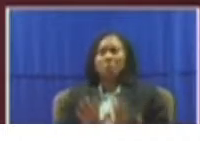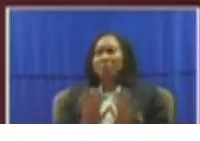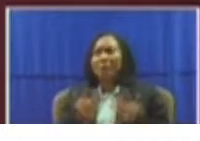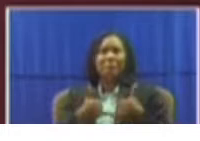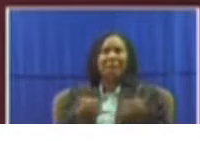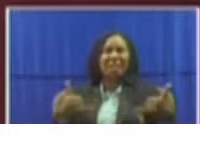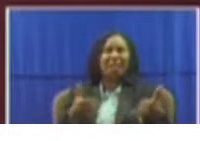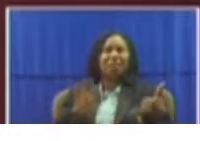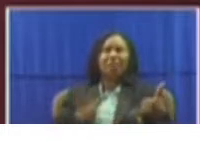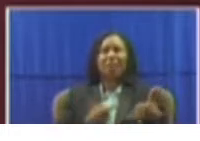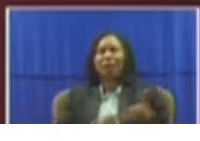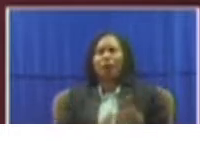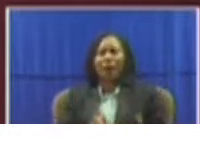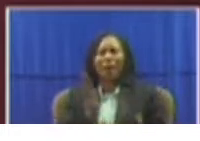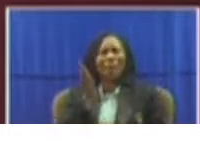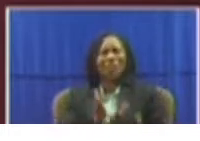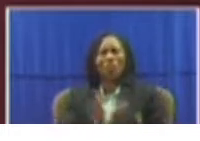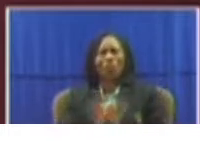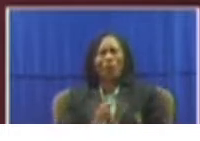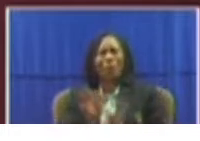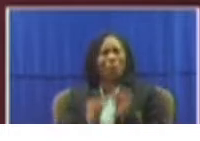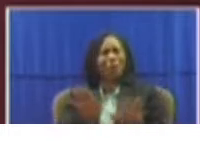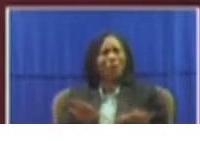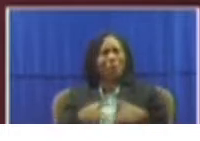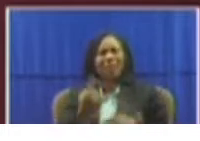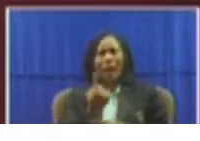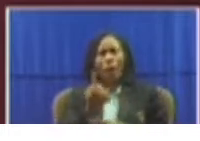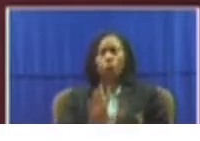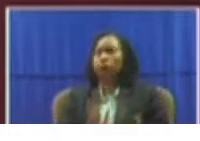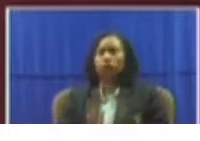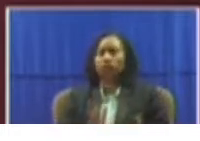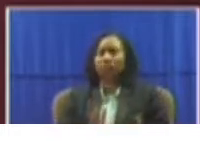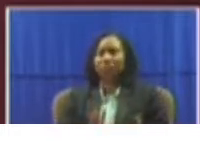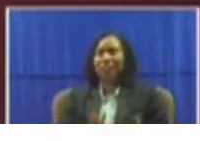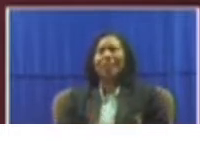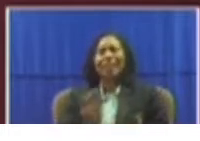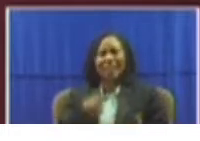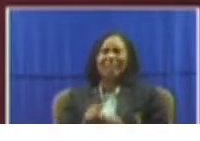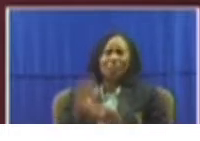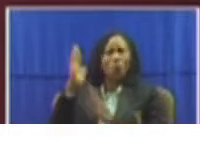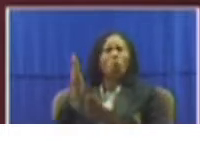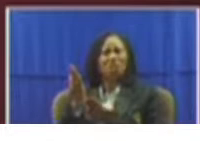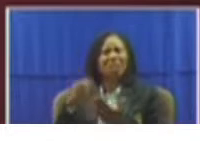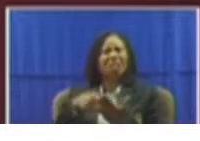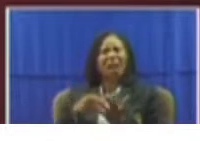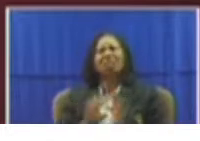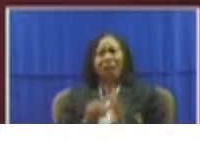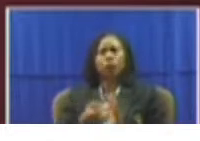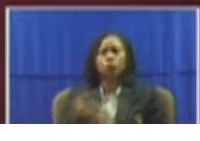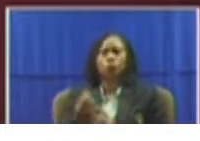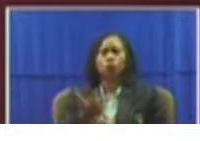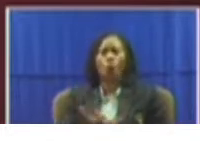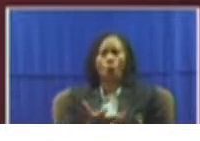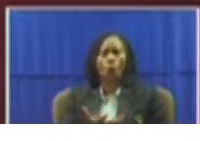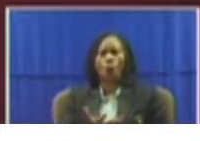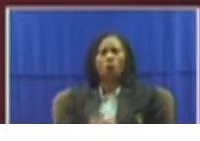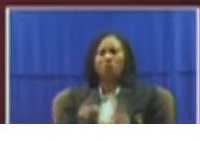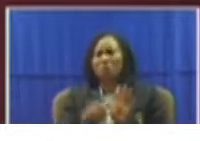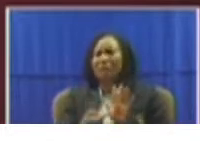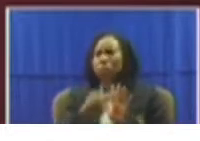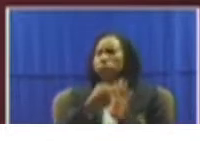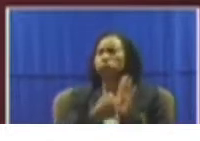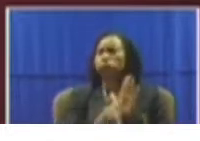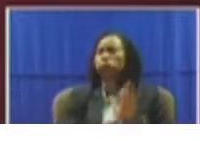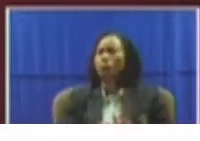by a particular party, which is what the sponsors of the motion are trying to do, without the indicators of performance being